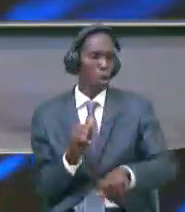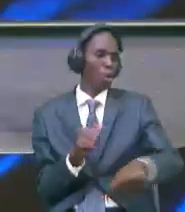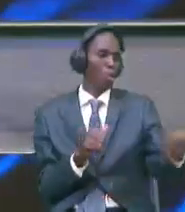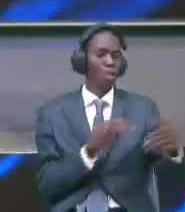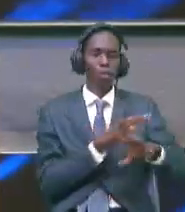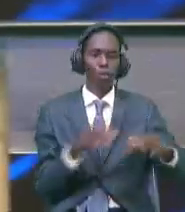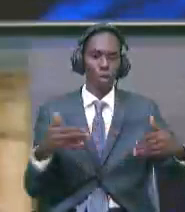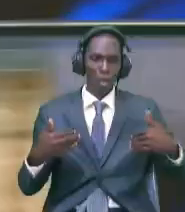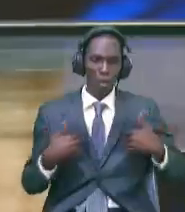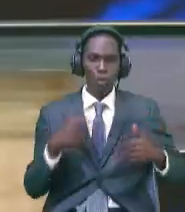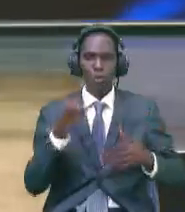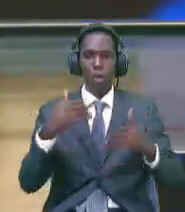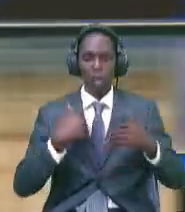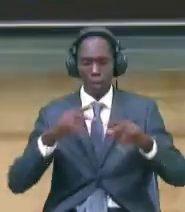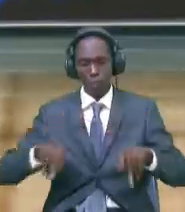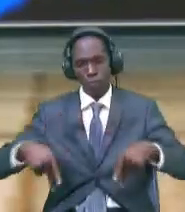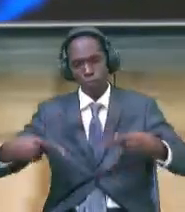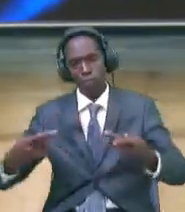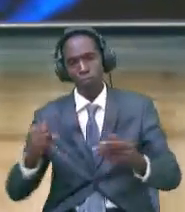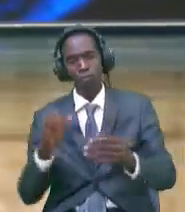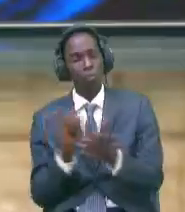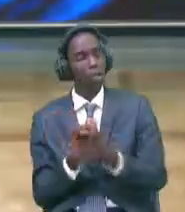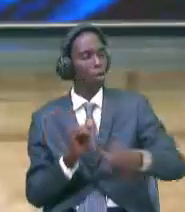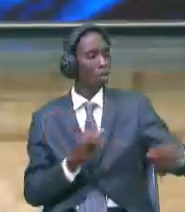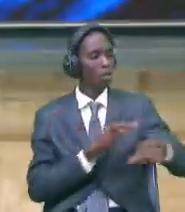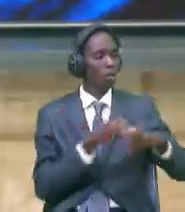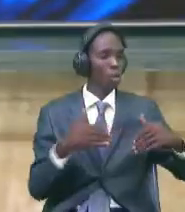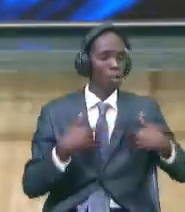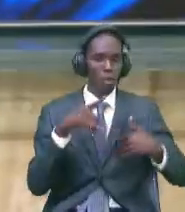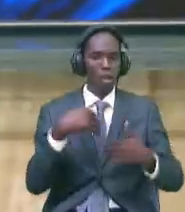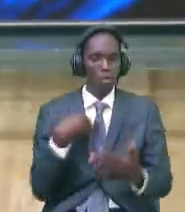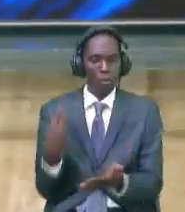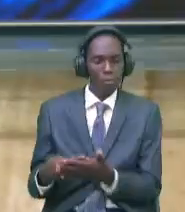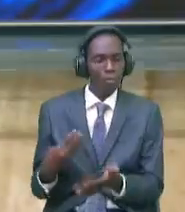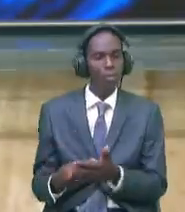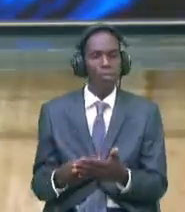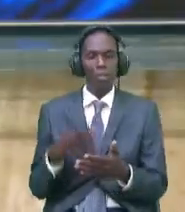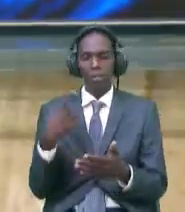have, you have provision that the rest of us do not have, you have the finance, you have the money, the